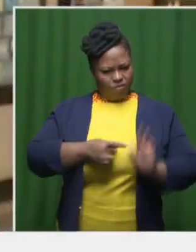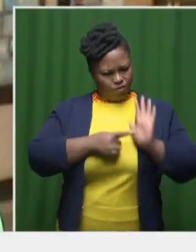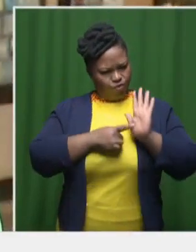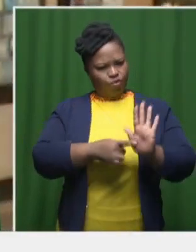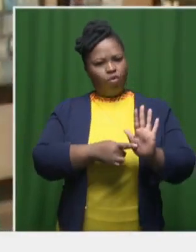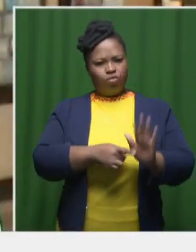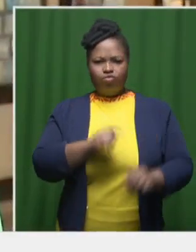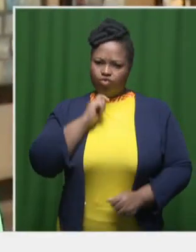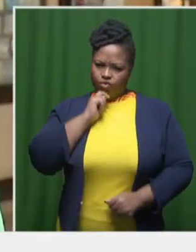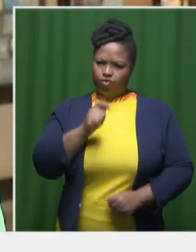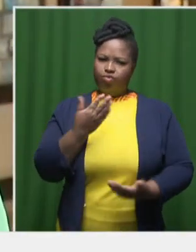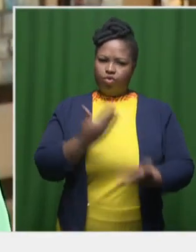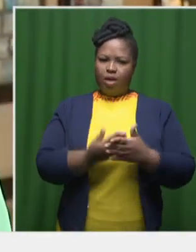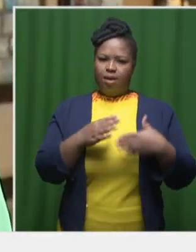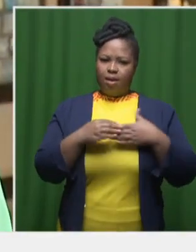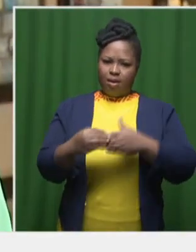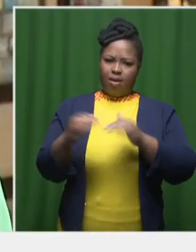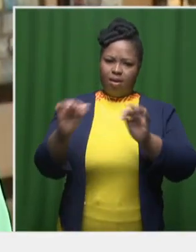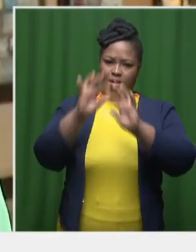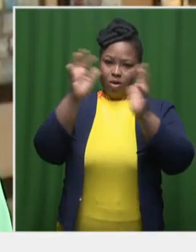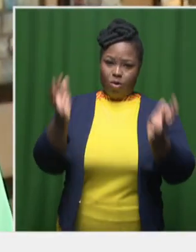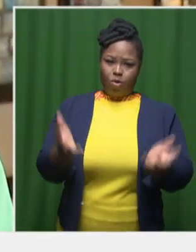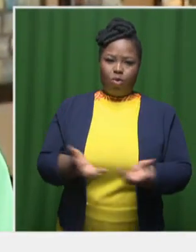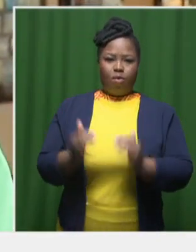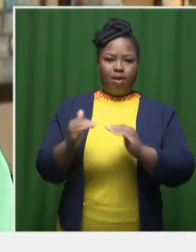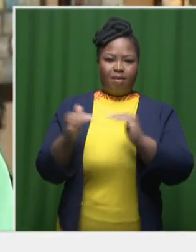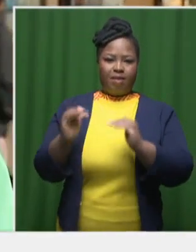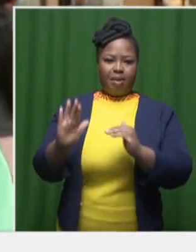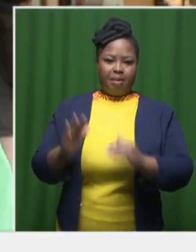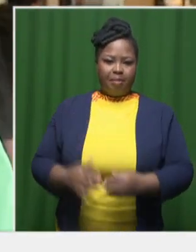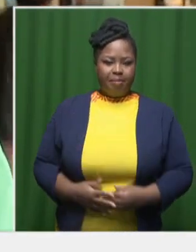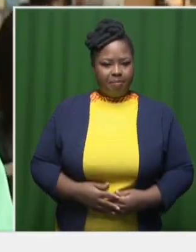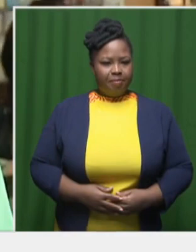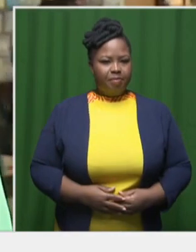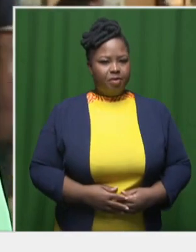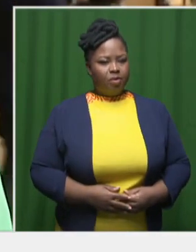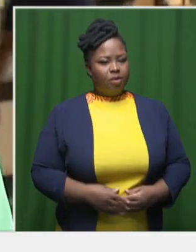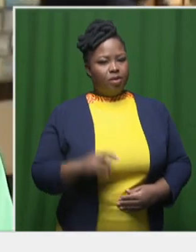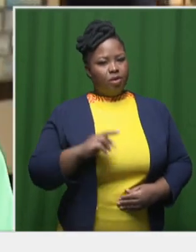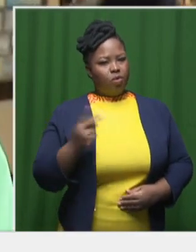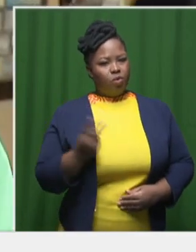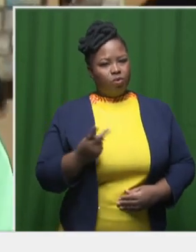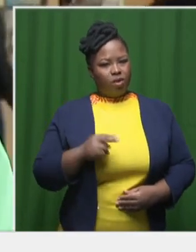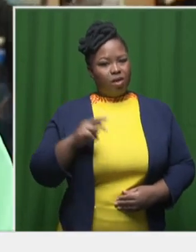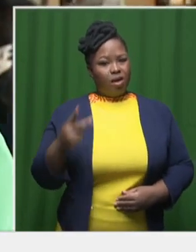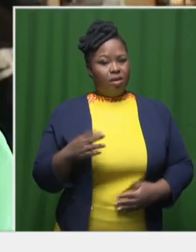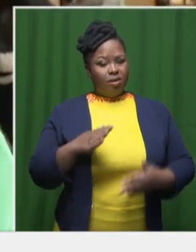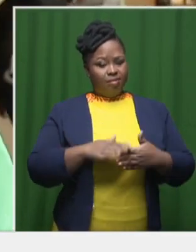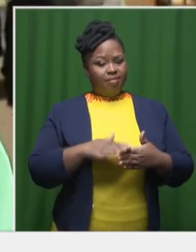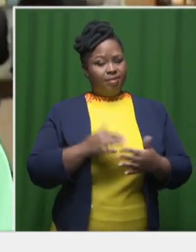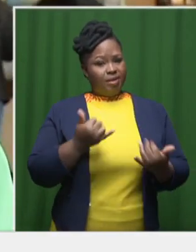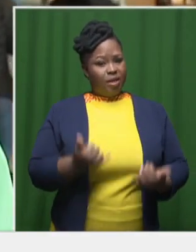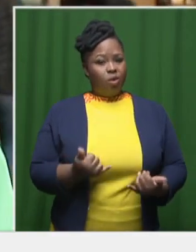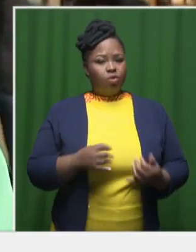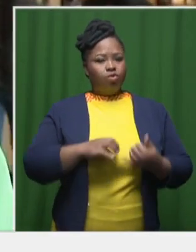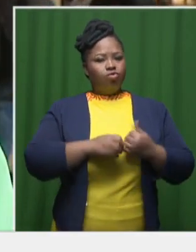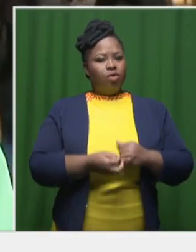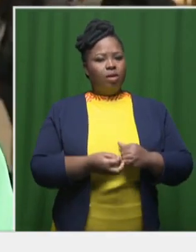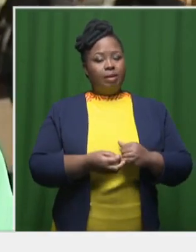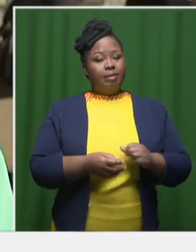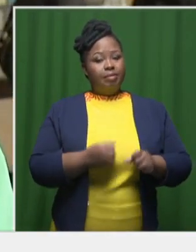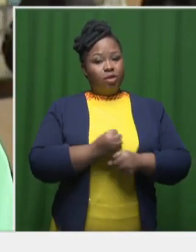can lead at the global level. In terms of mitigating factors on the ground and ensuring that those that are living